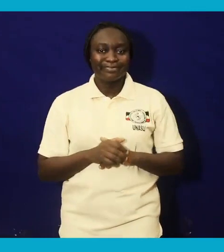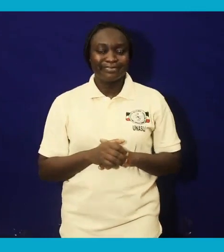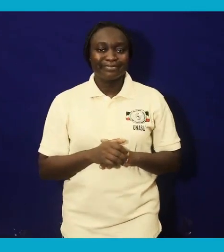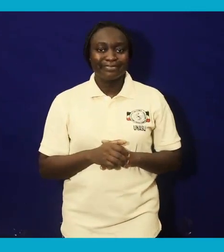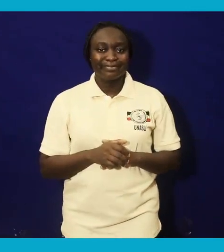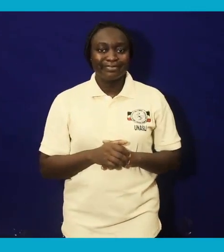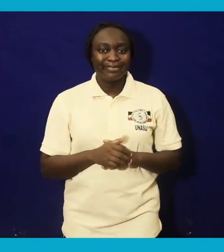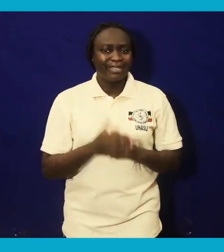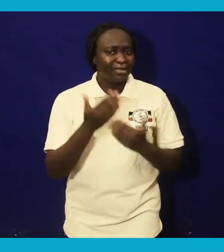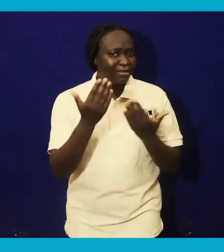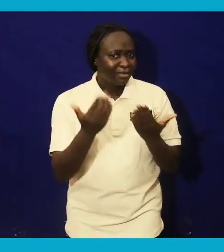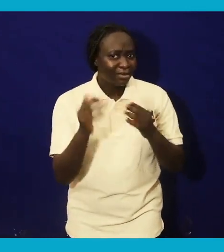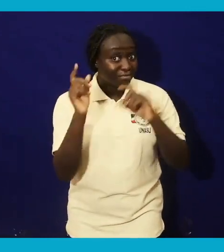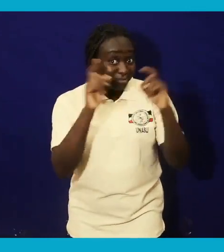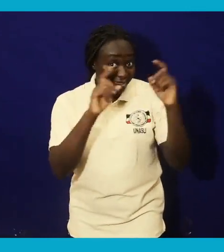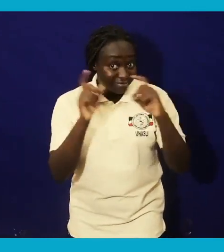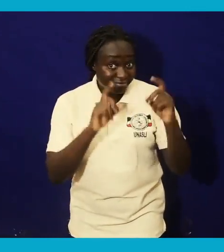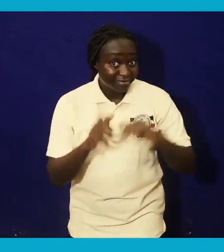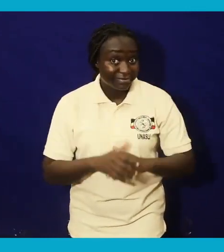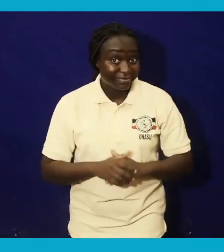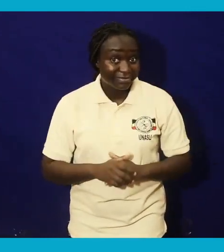mother. Good.